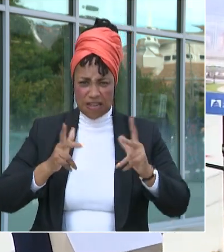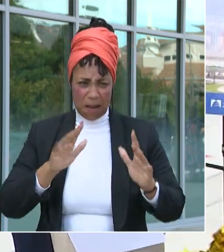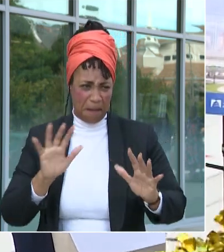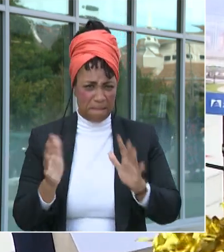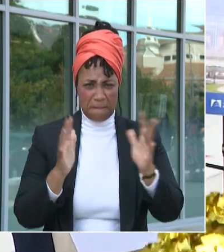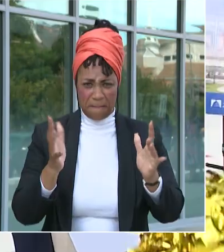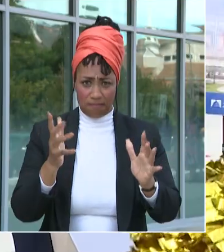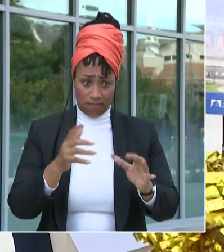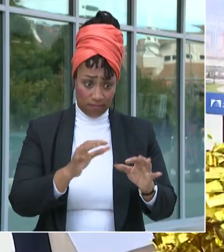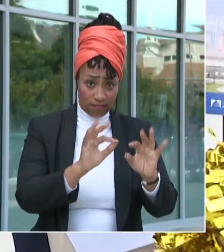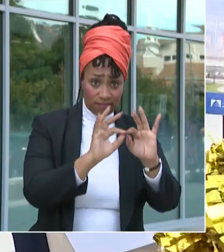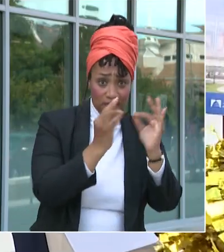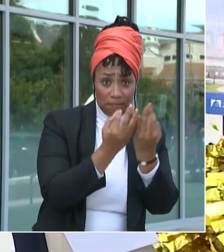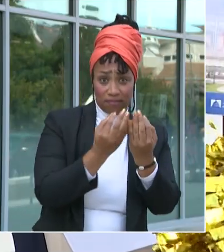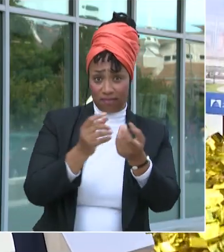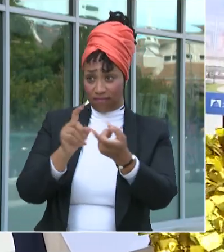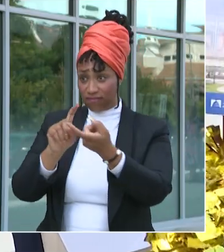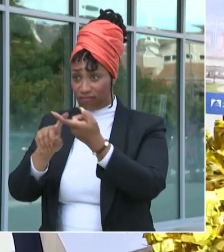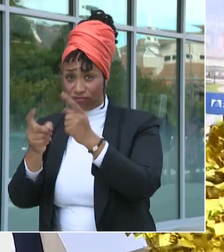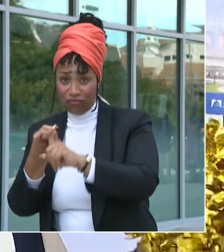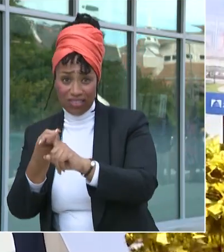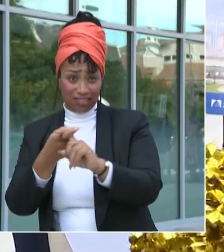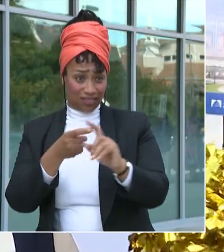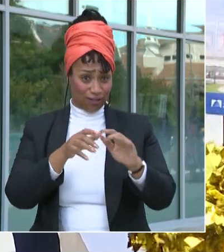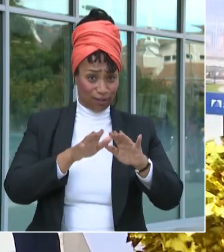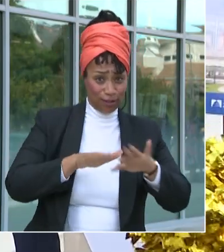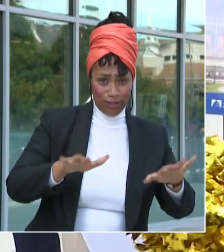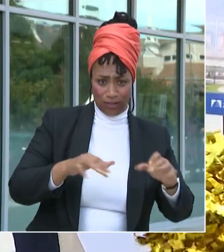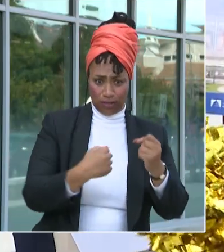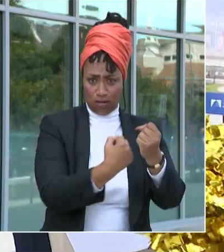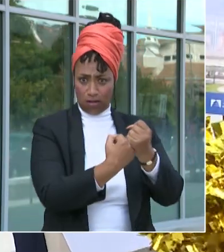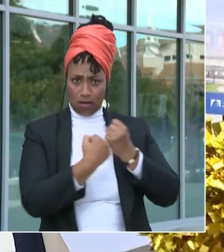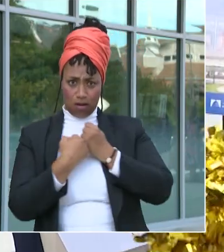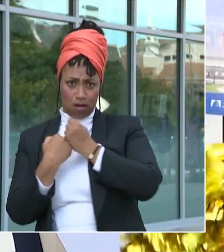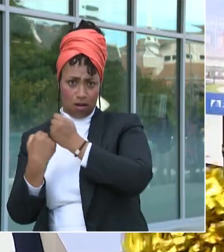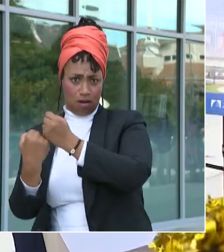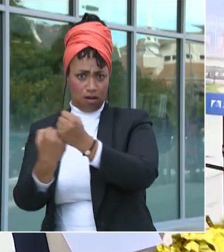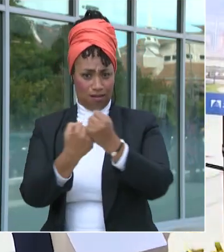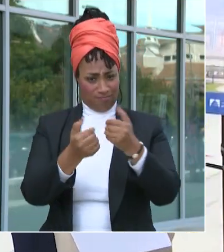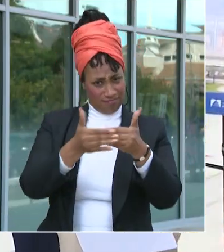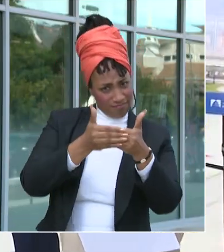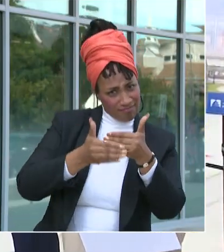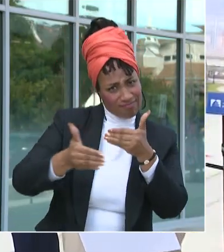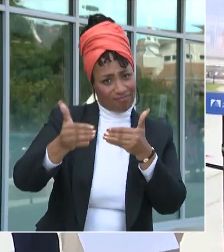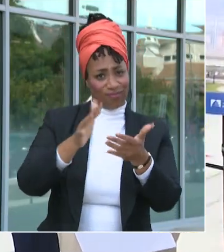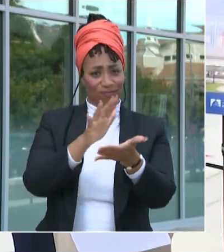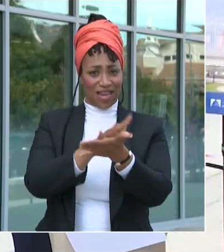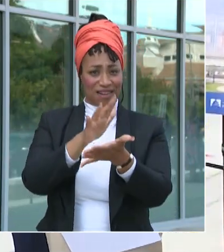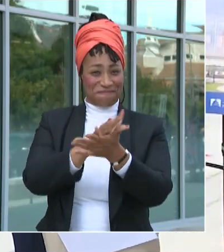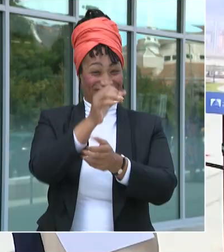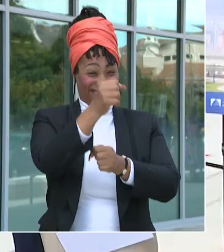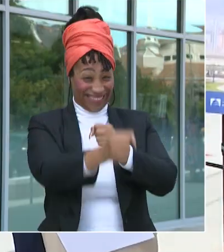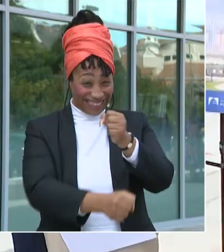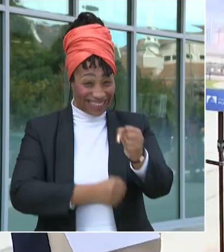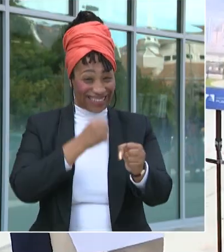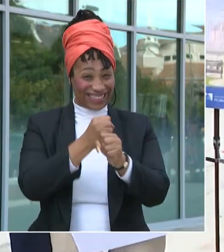this transition and welcome them to a joyful school year. So now I'm happy to